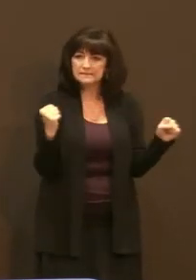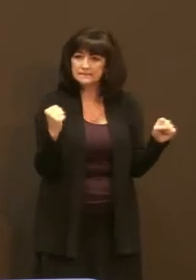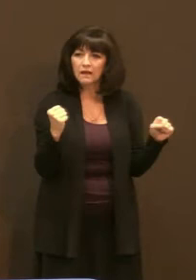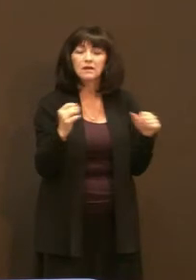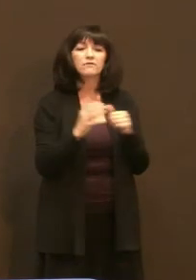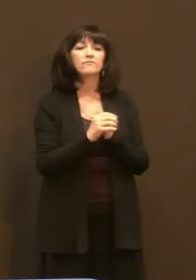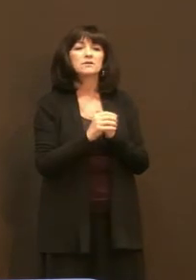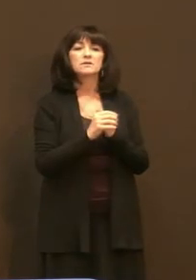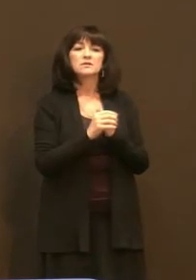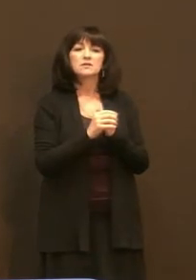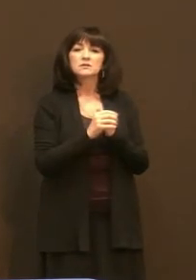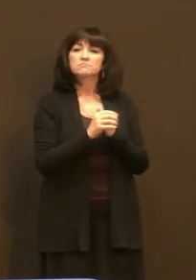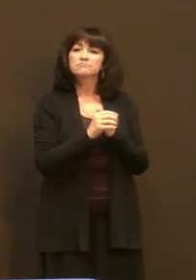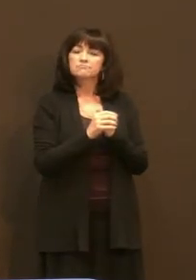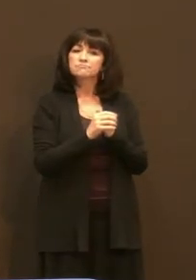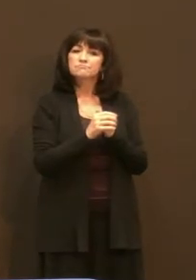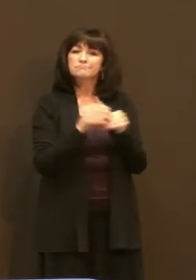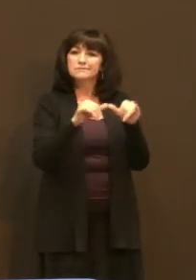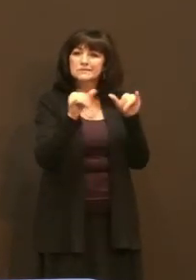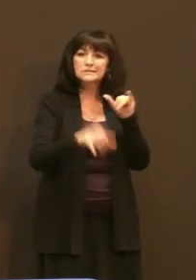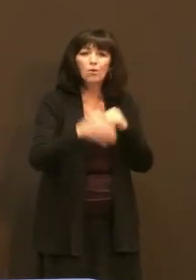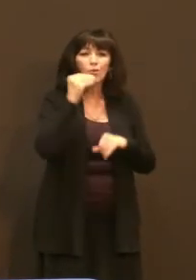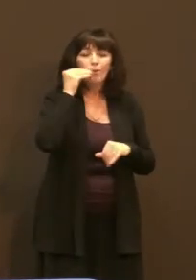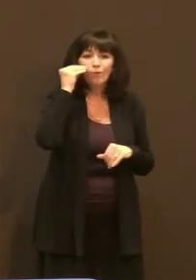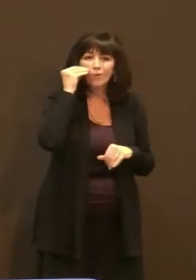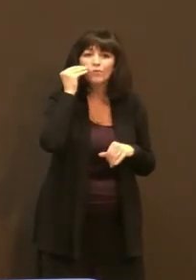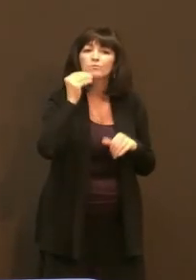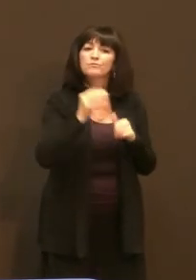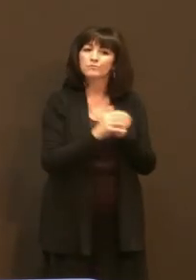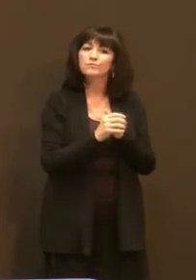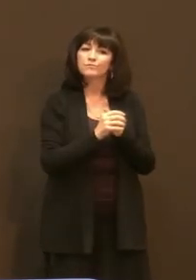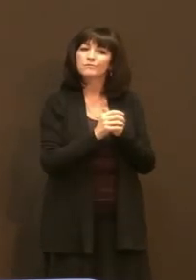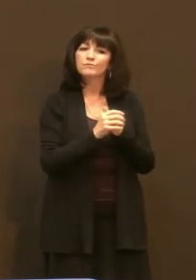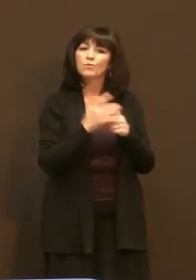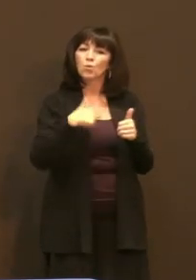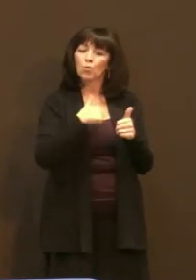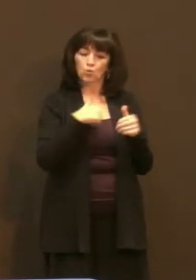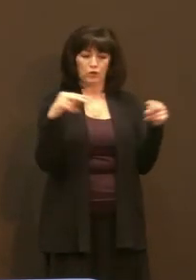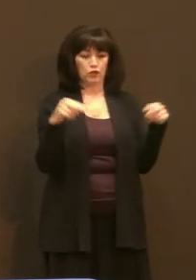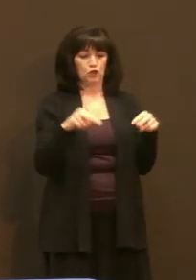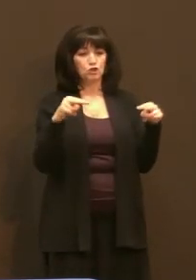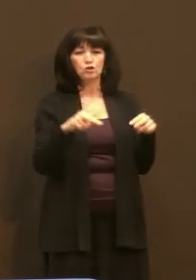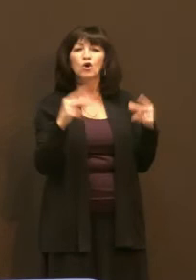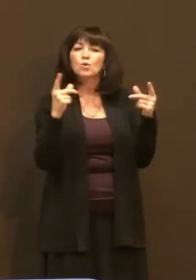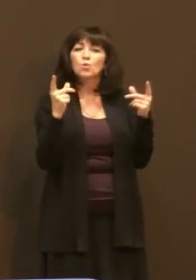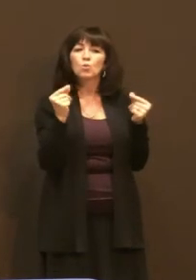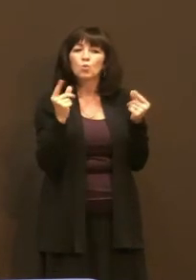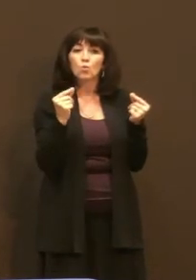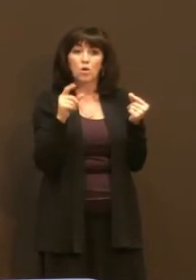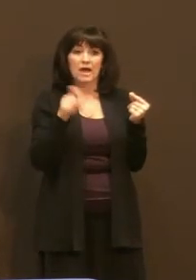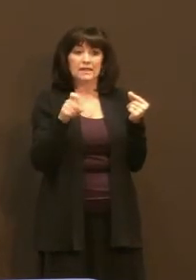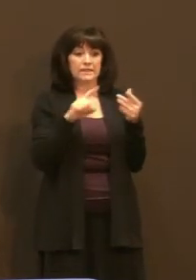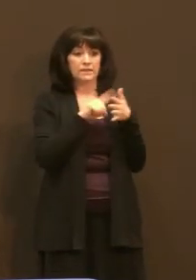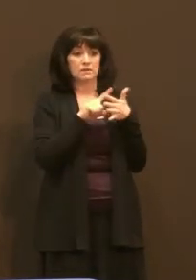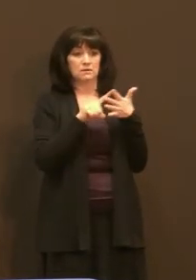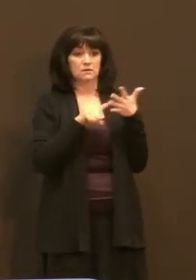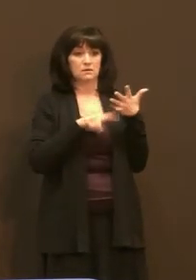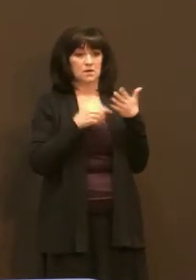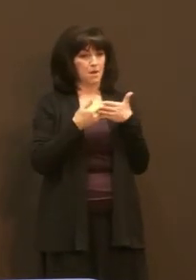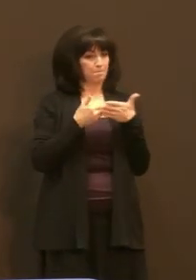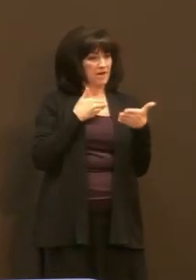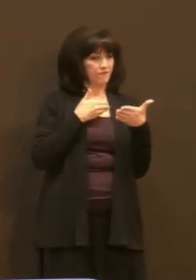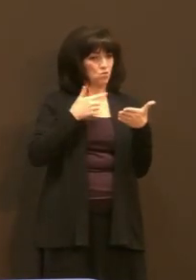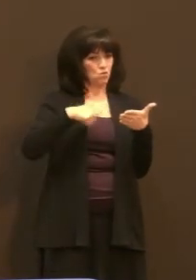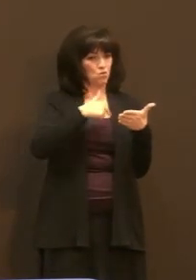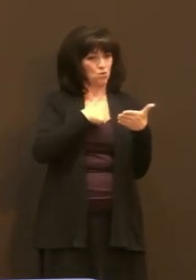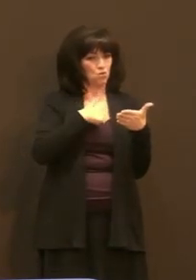message and mode. But we will continue to start looking at what are the factors that have to be present on the ground for a